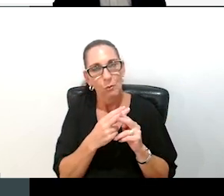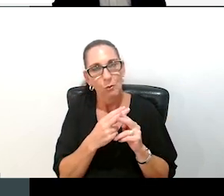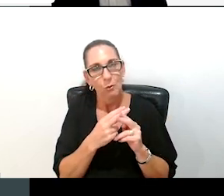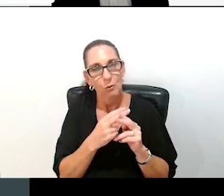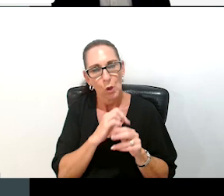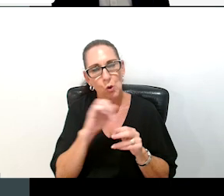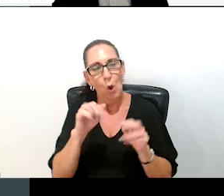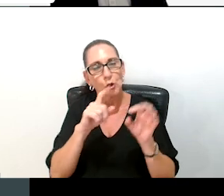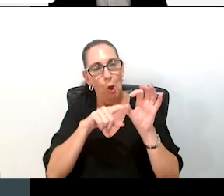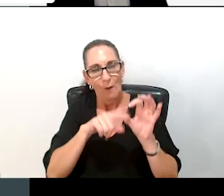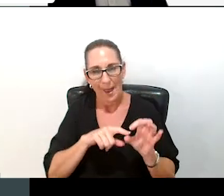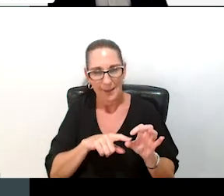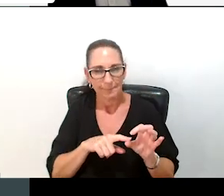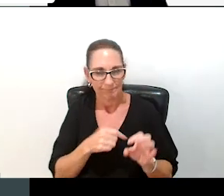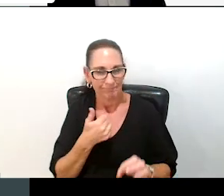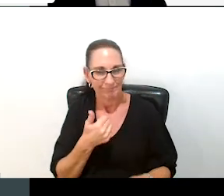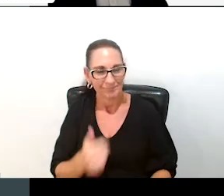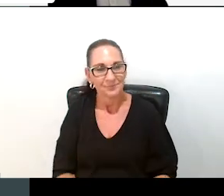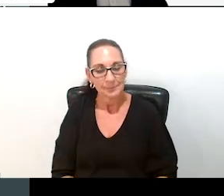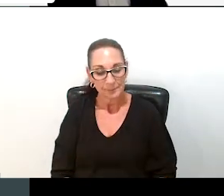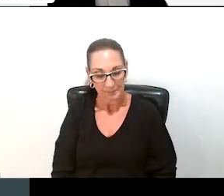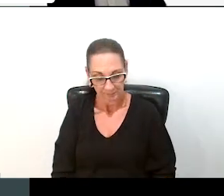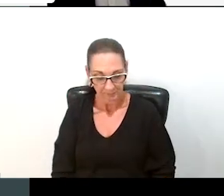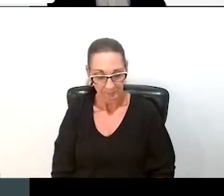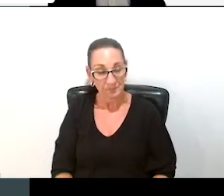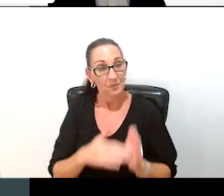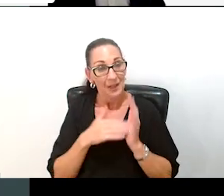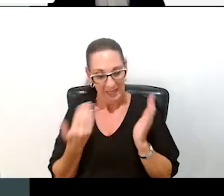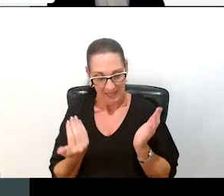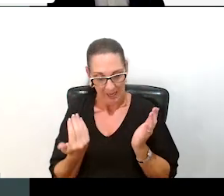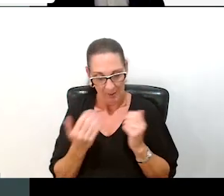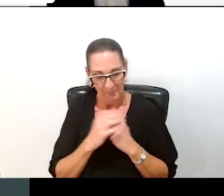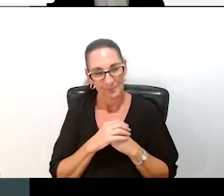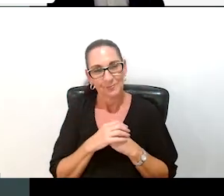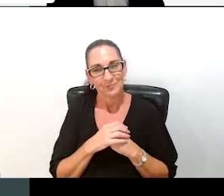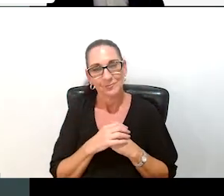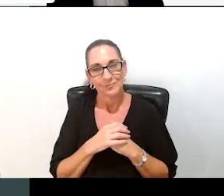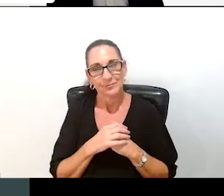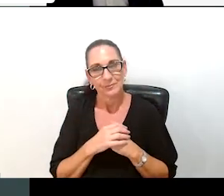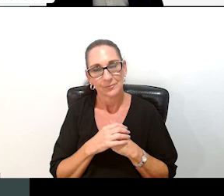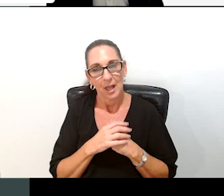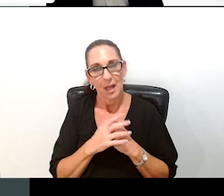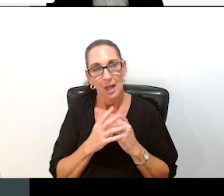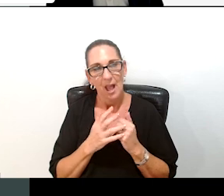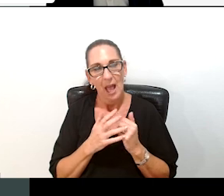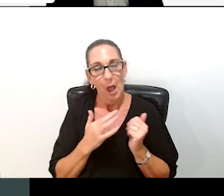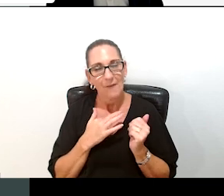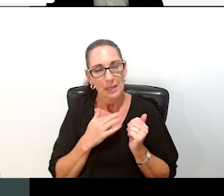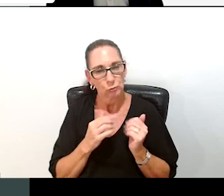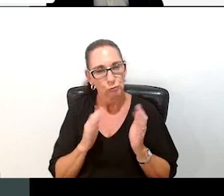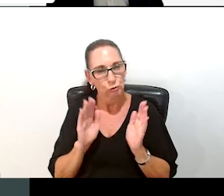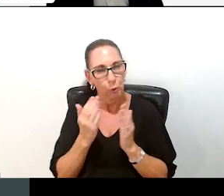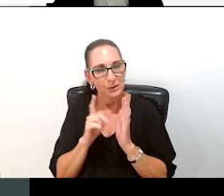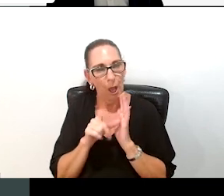do your survey. So now we've got just a few moments for questions, and I will just go